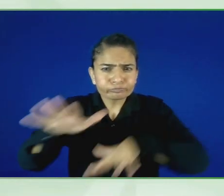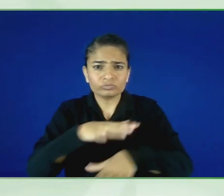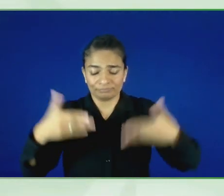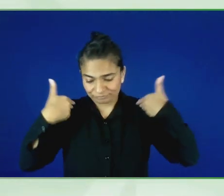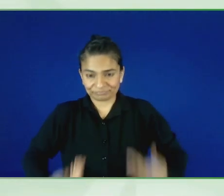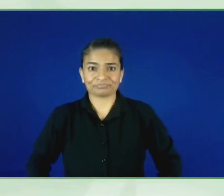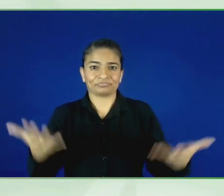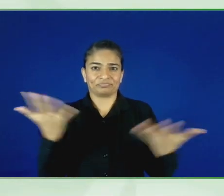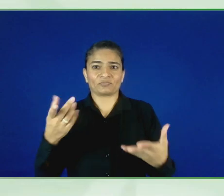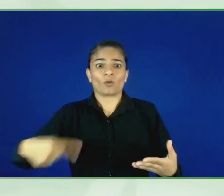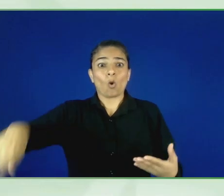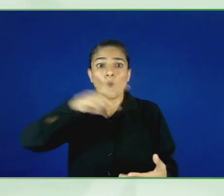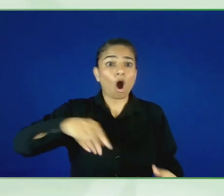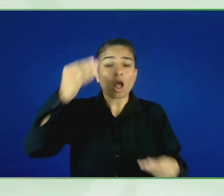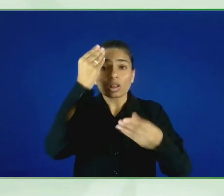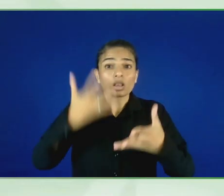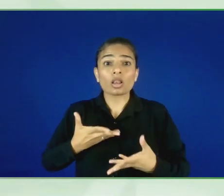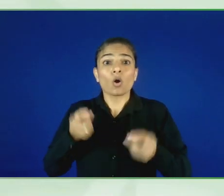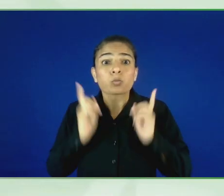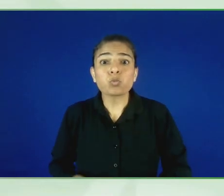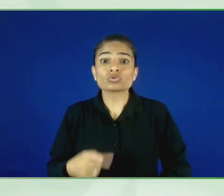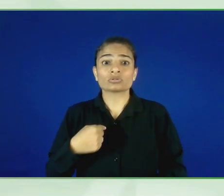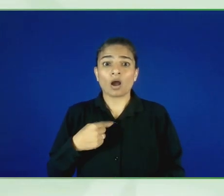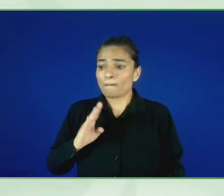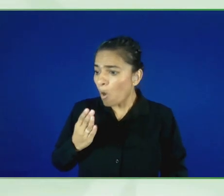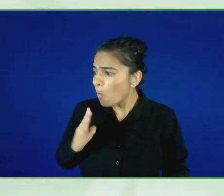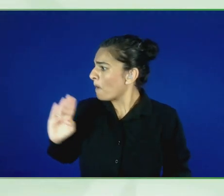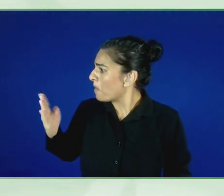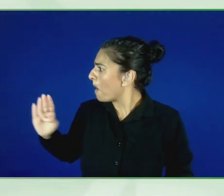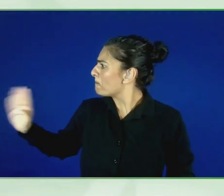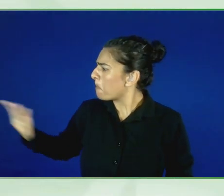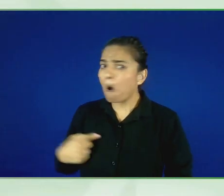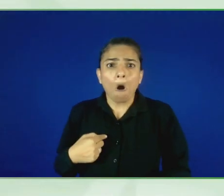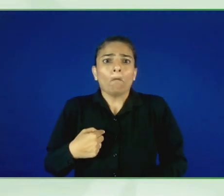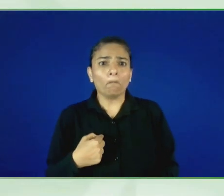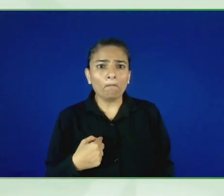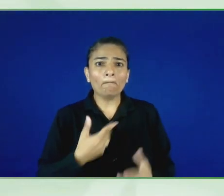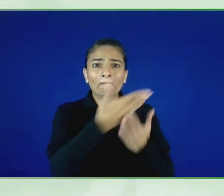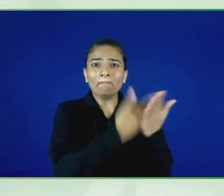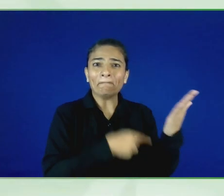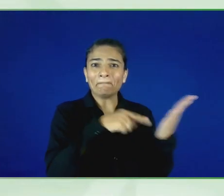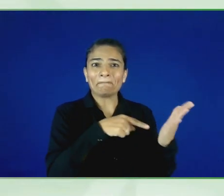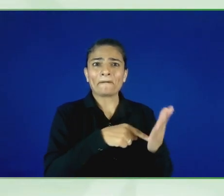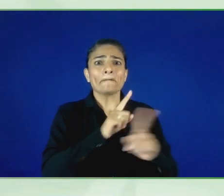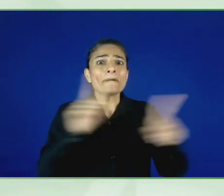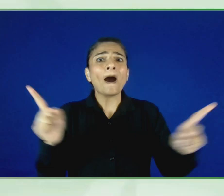blue, rather than I should actually be in green because I'm actually Irish, but I did not get that